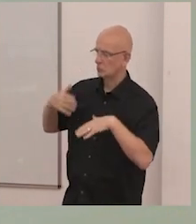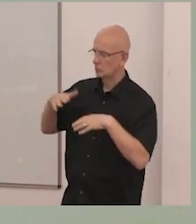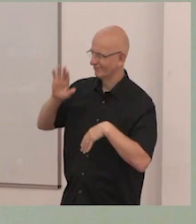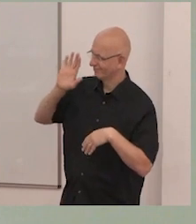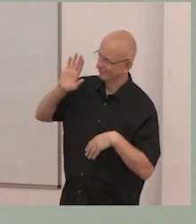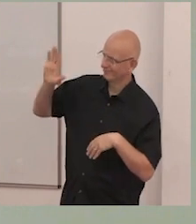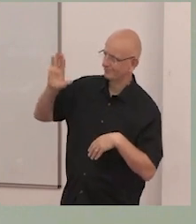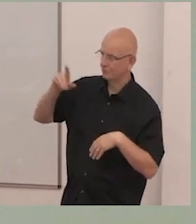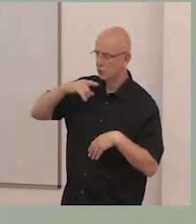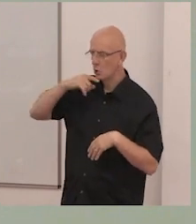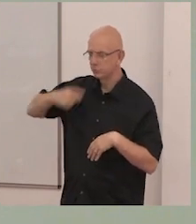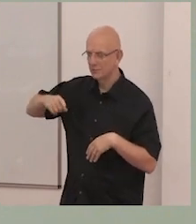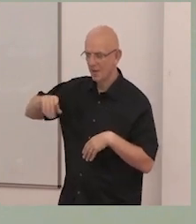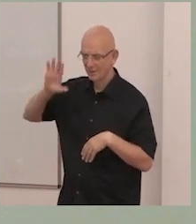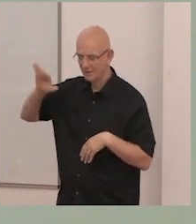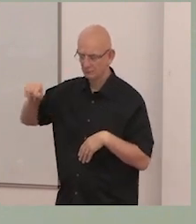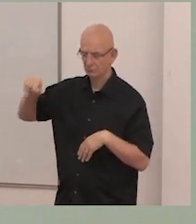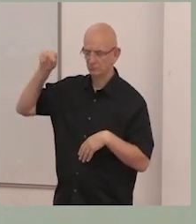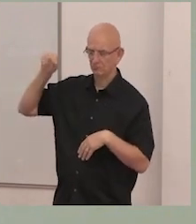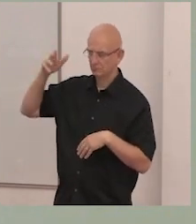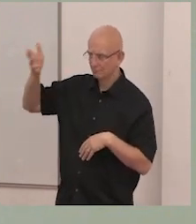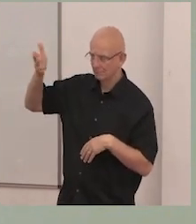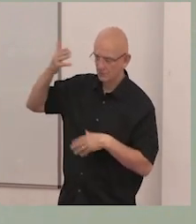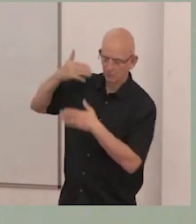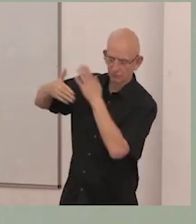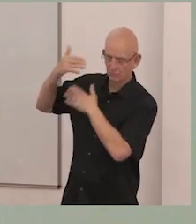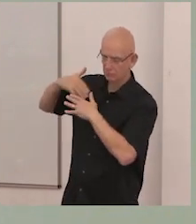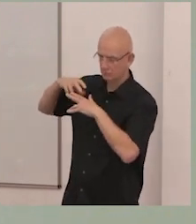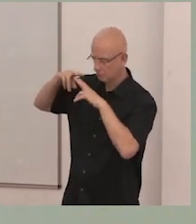my warming up was probably